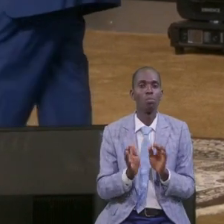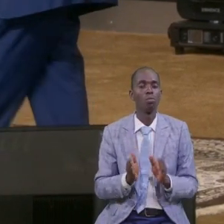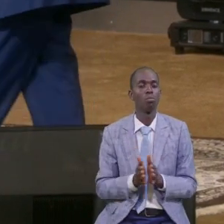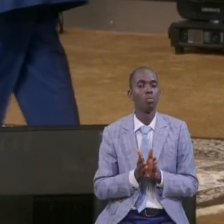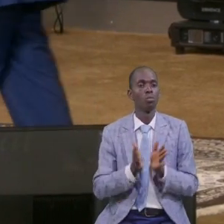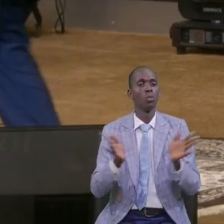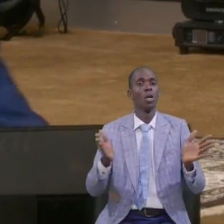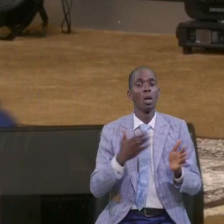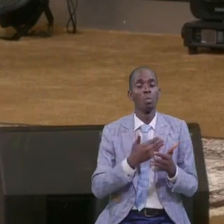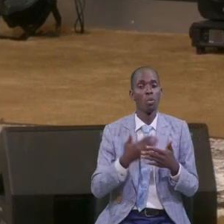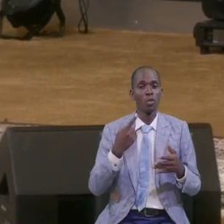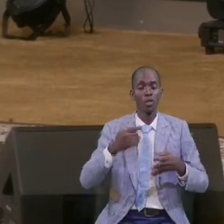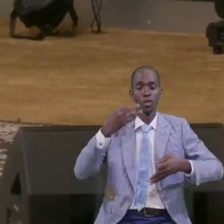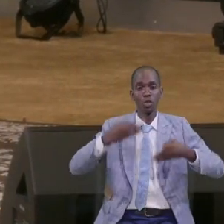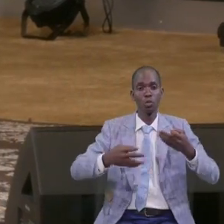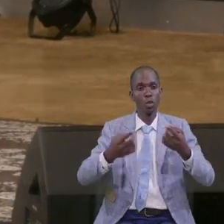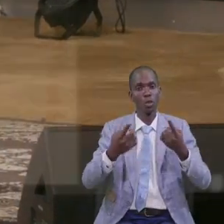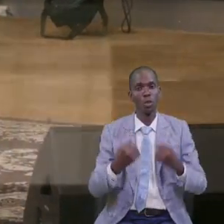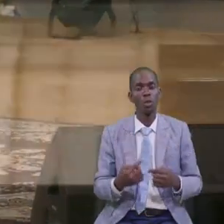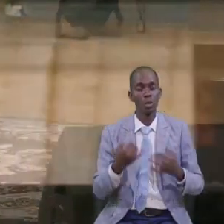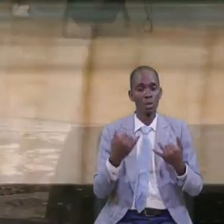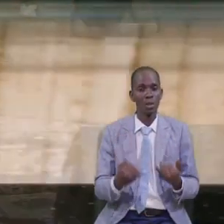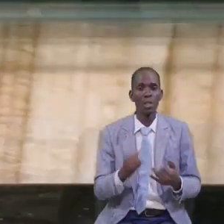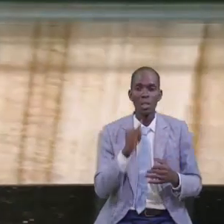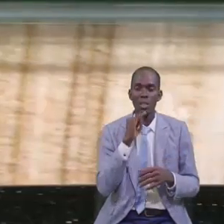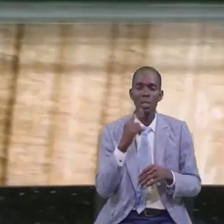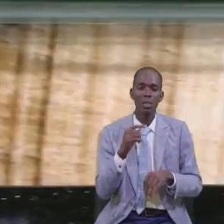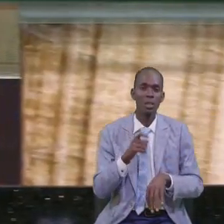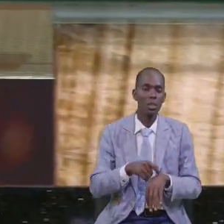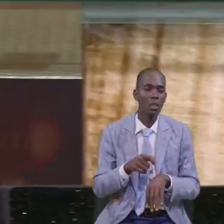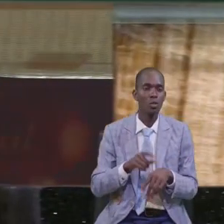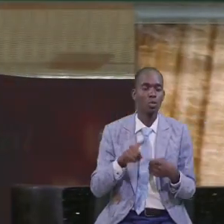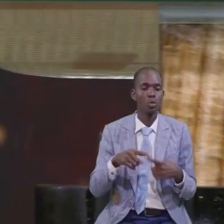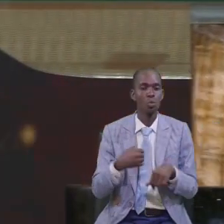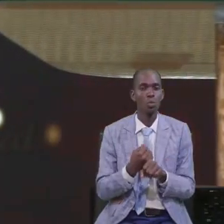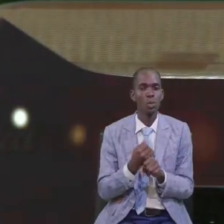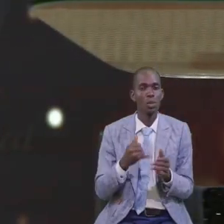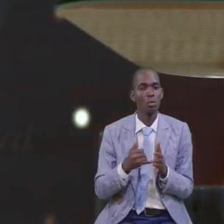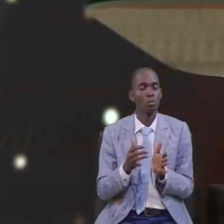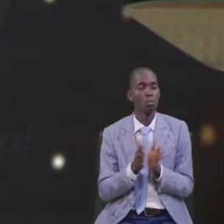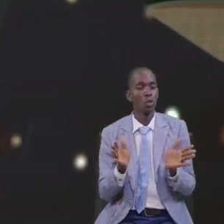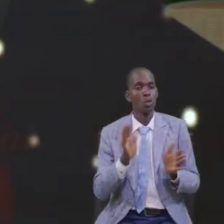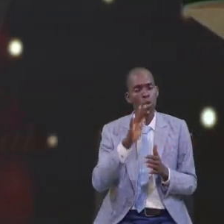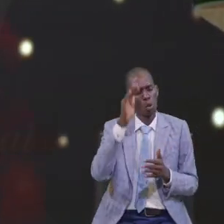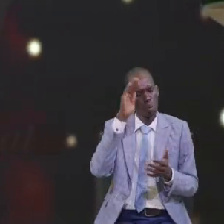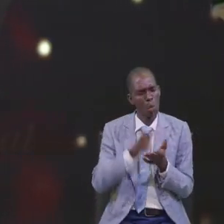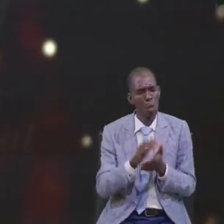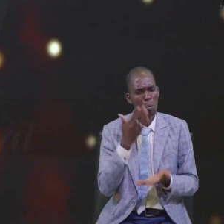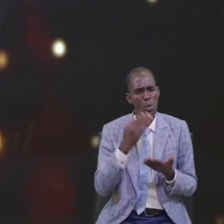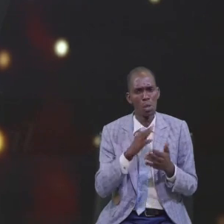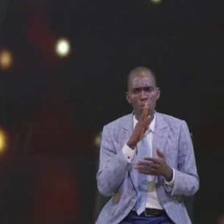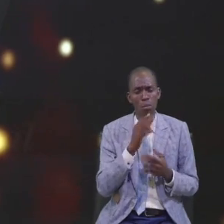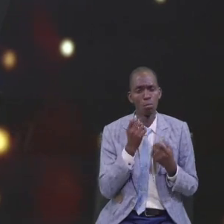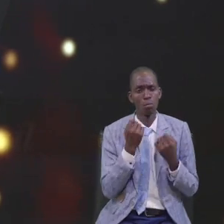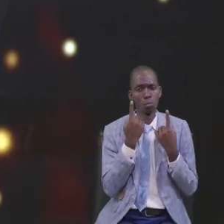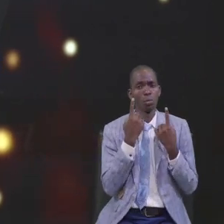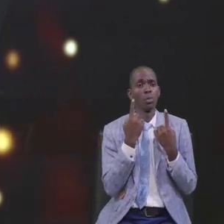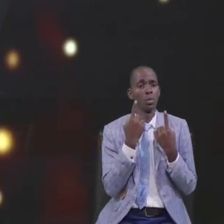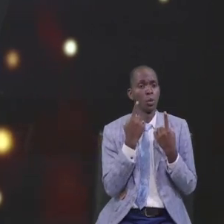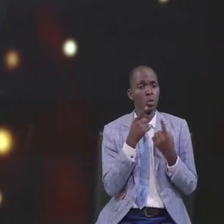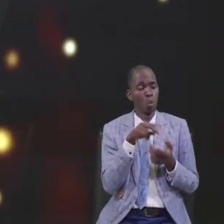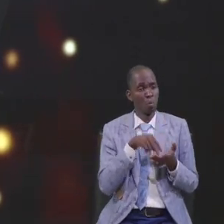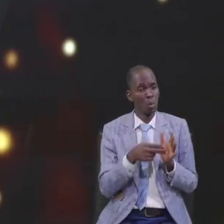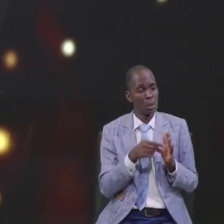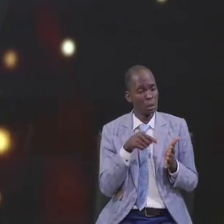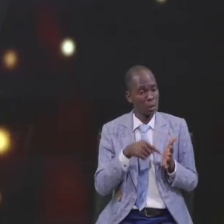day comes, this is the time to make it open. Your husband might be surprised. You mean that's what was